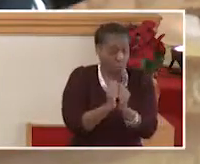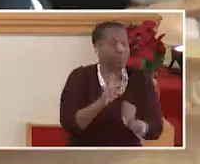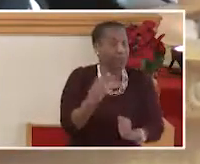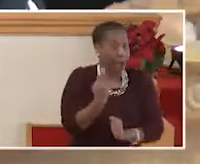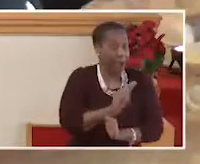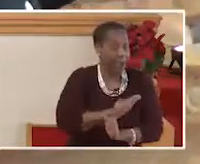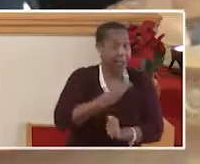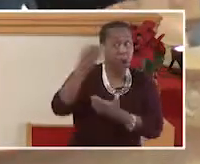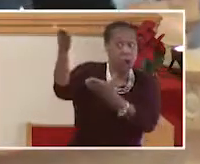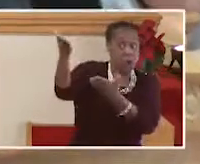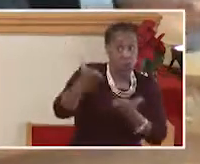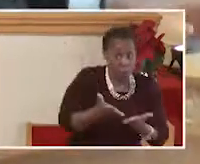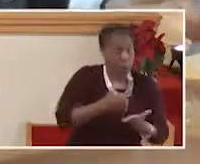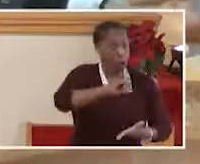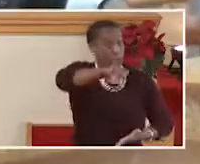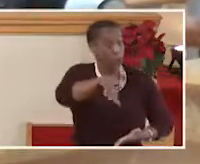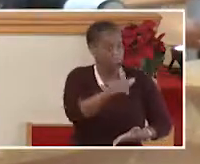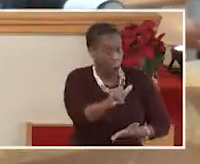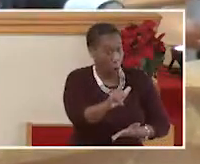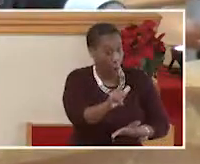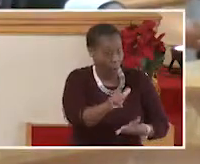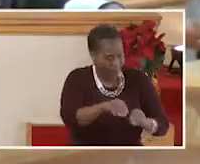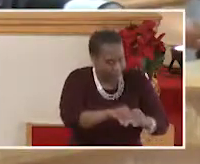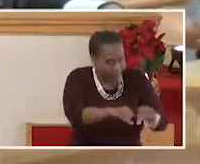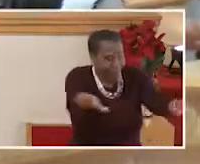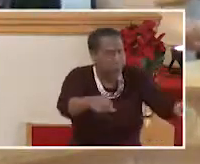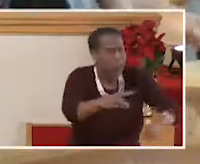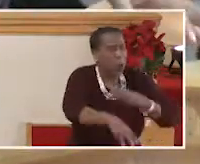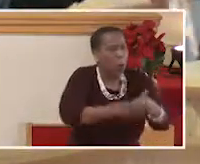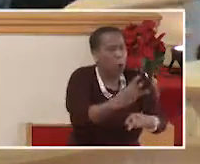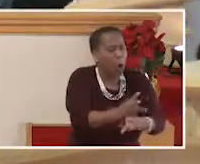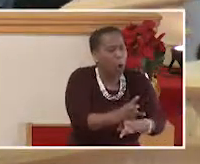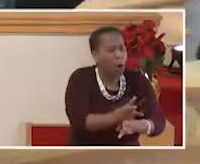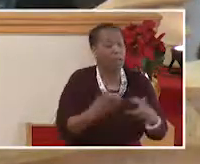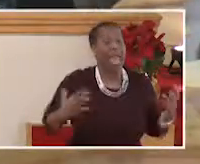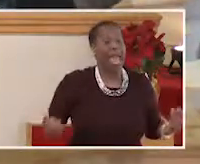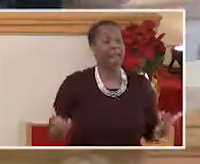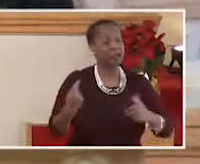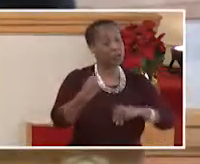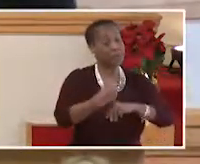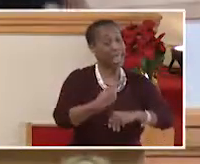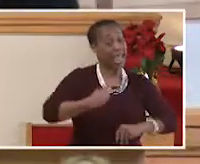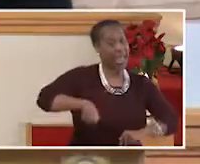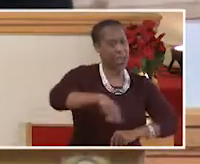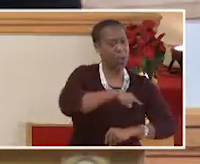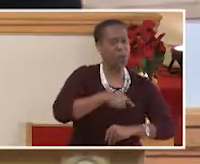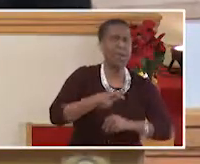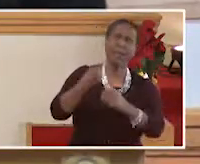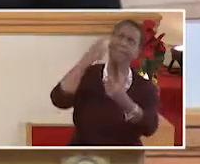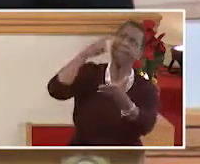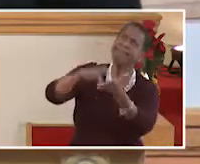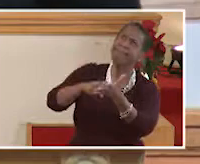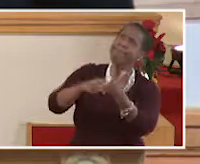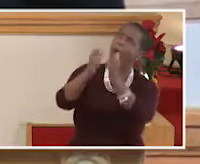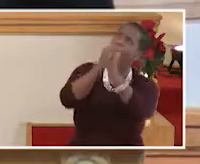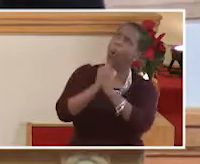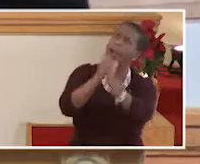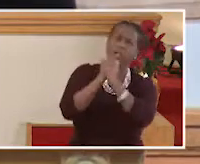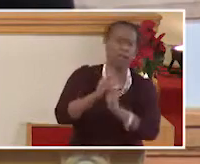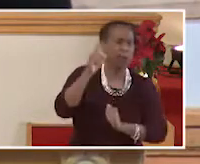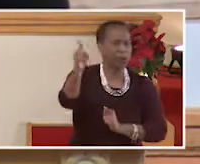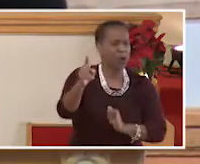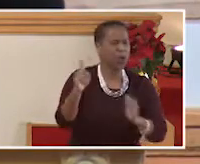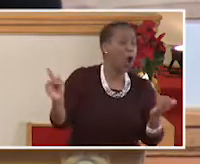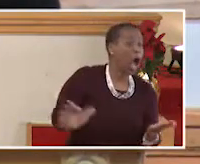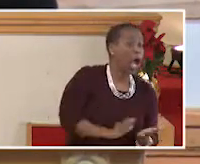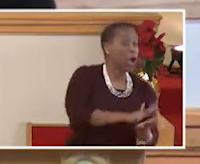brought joy to this world, God. And today we come to acknowledge you, to worship you, to glorify your